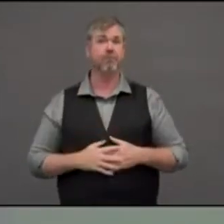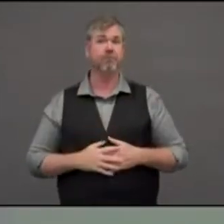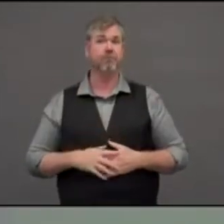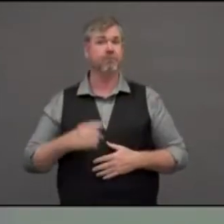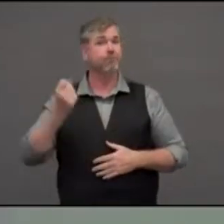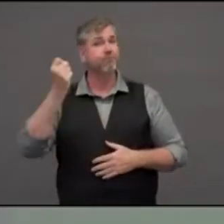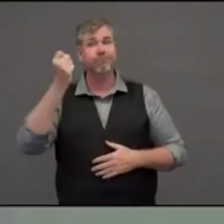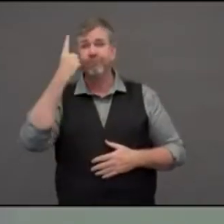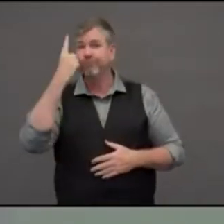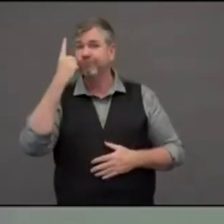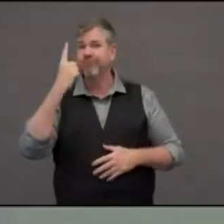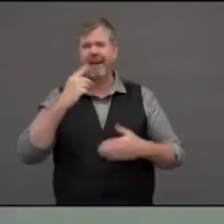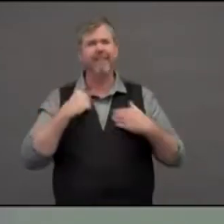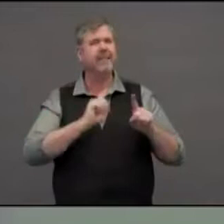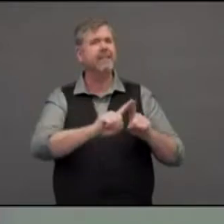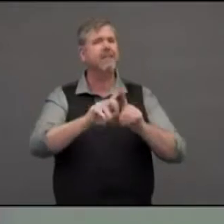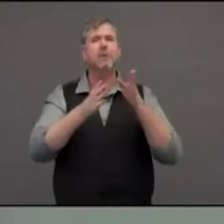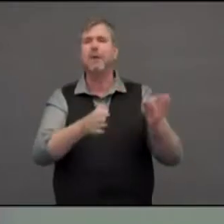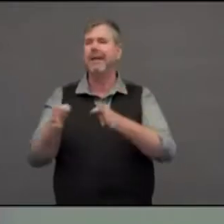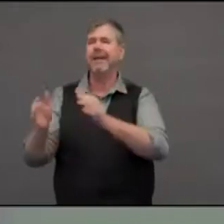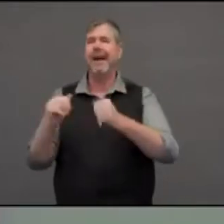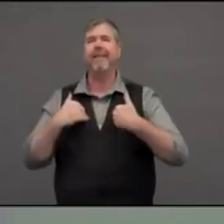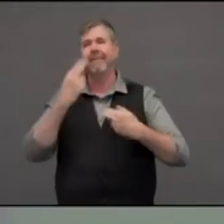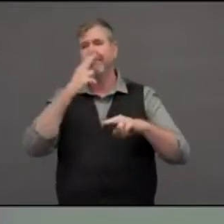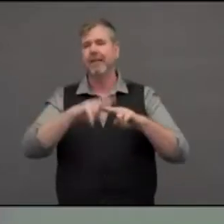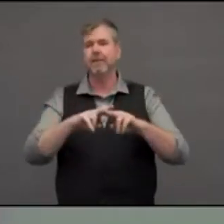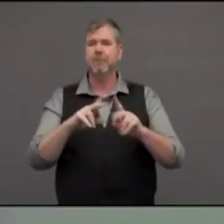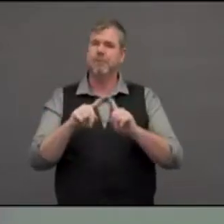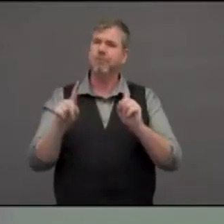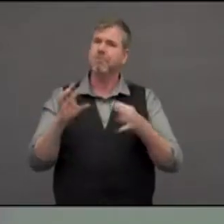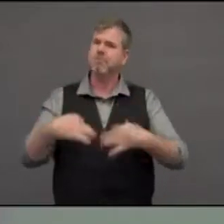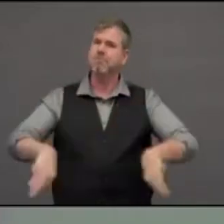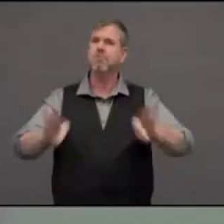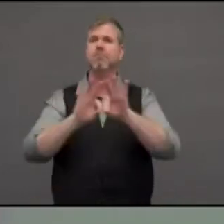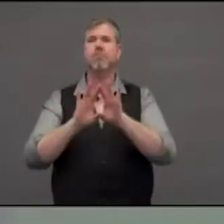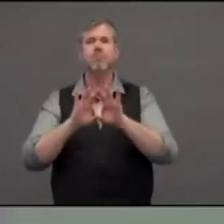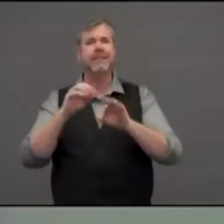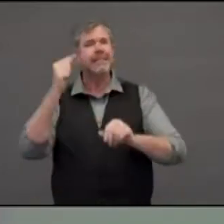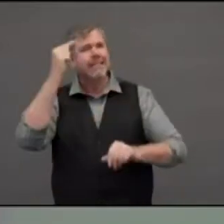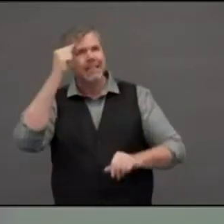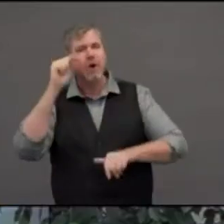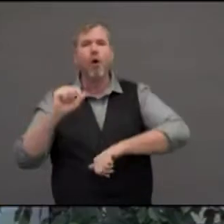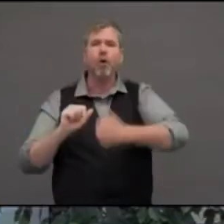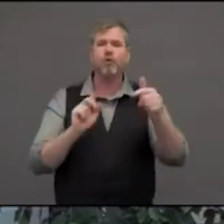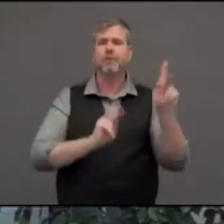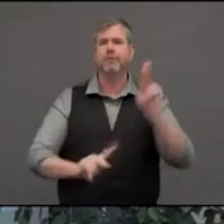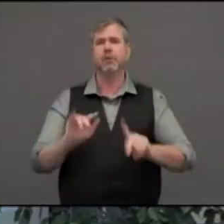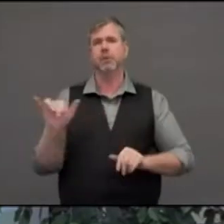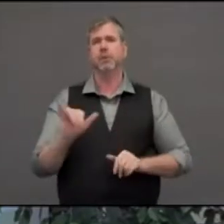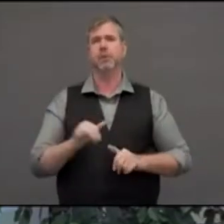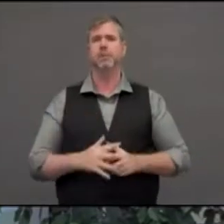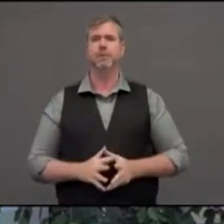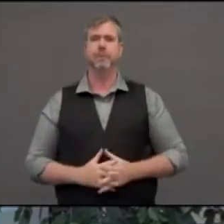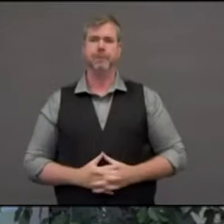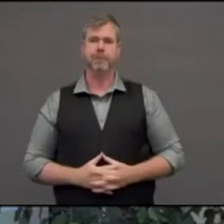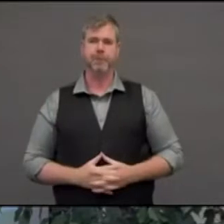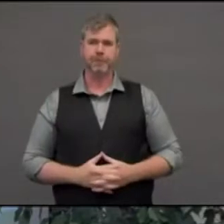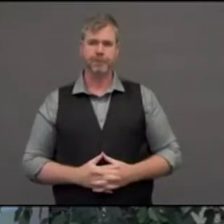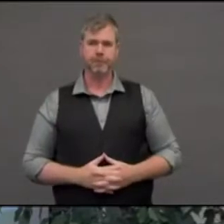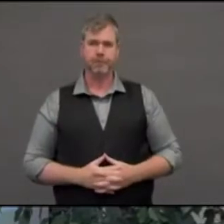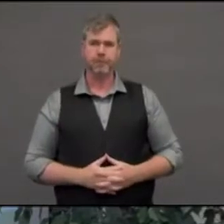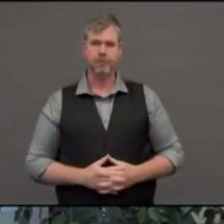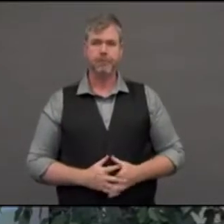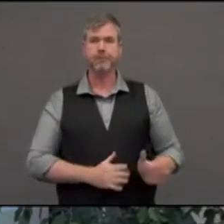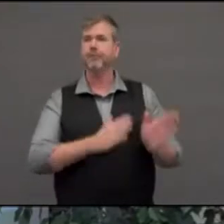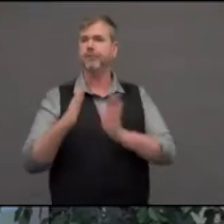fun, but we also have to make sure that, we're also thinking about others. Yes. So I can relate